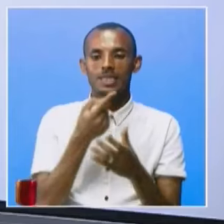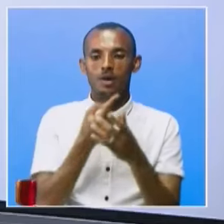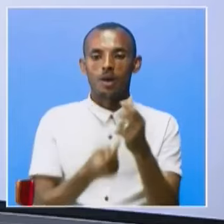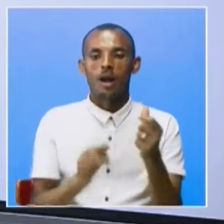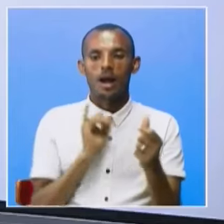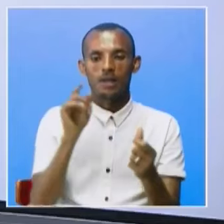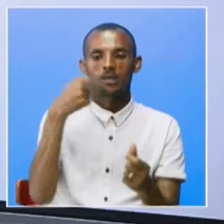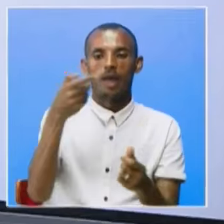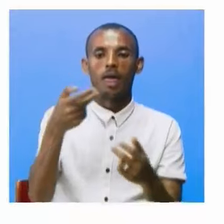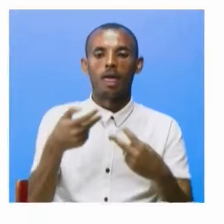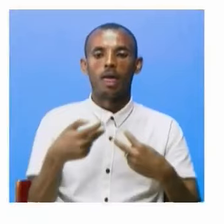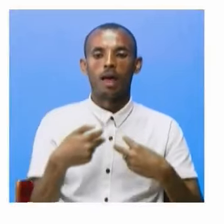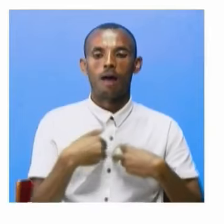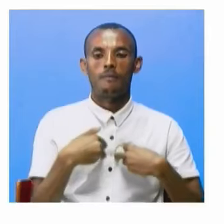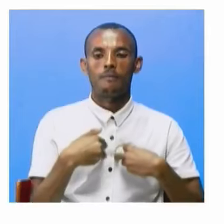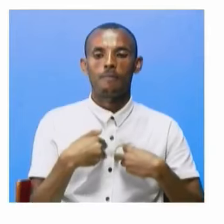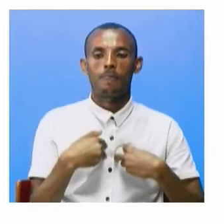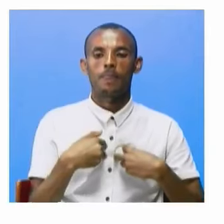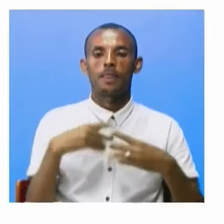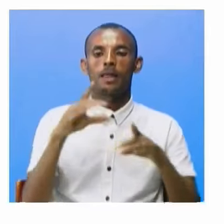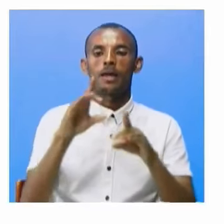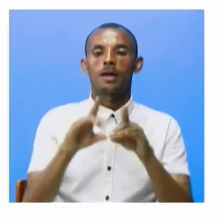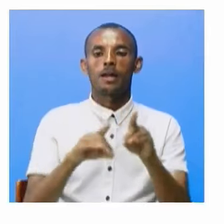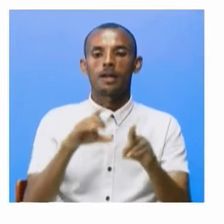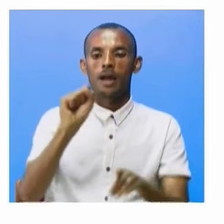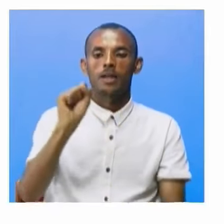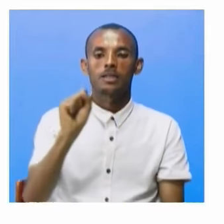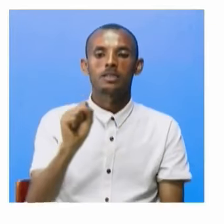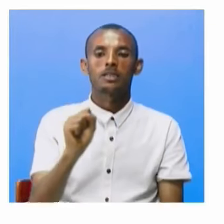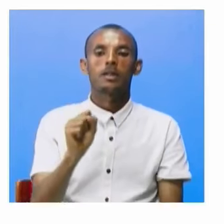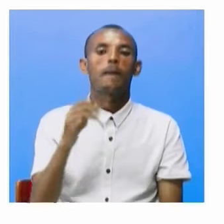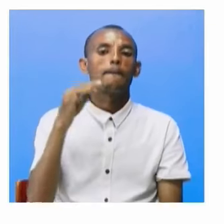say what? Have. Does Mary have